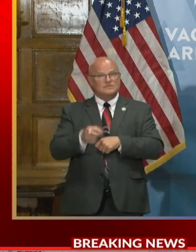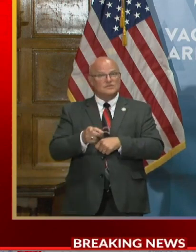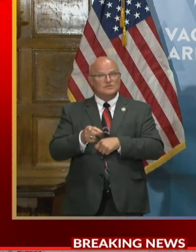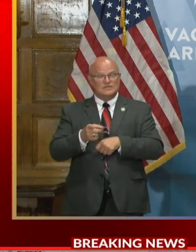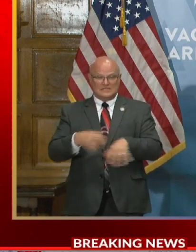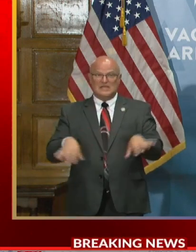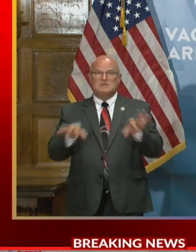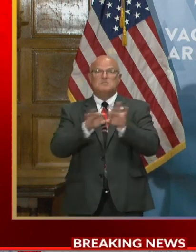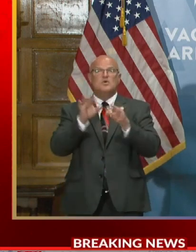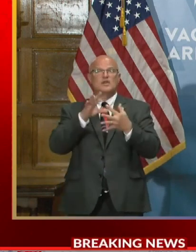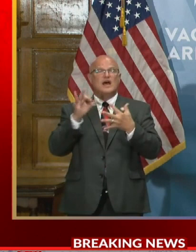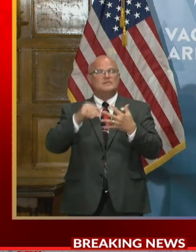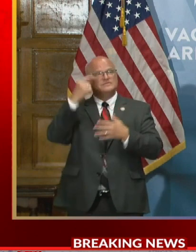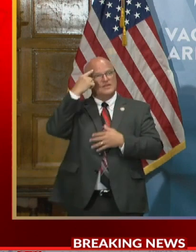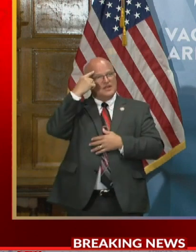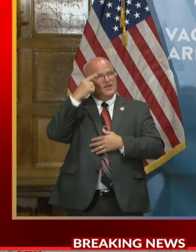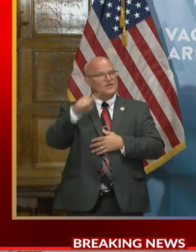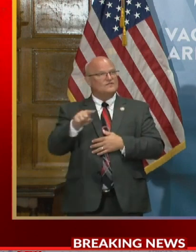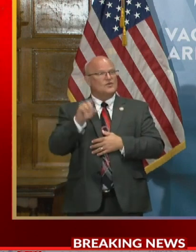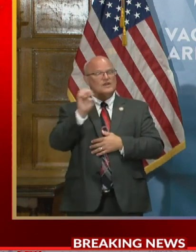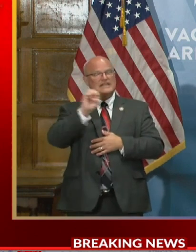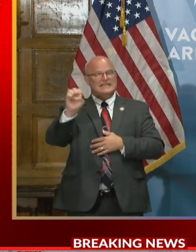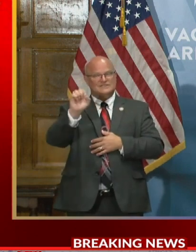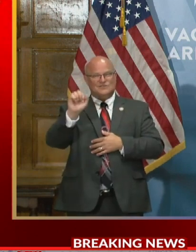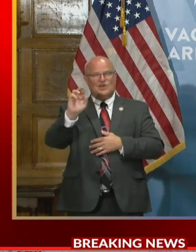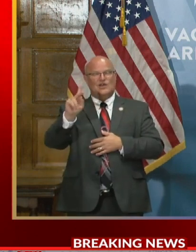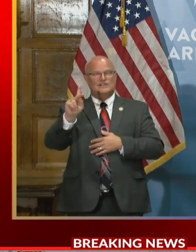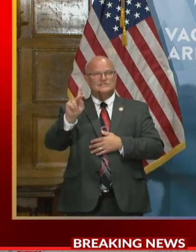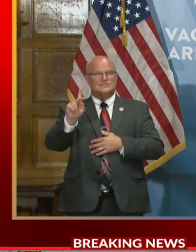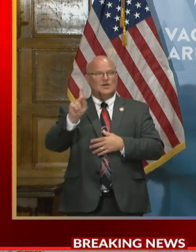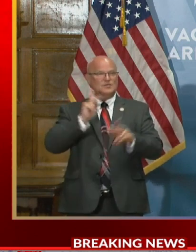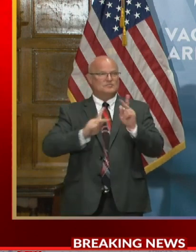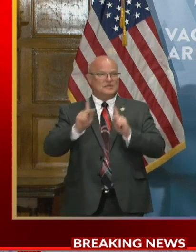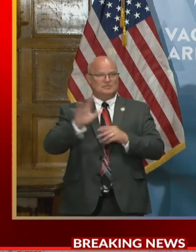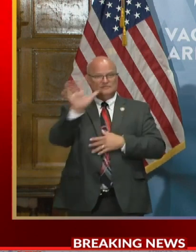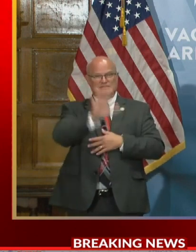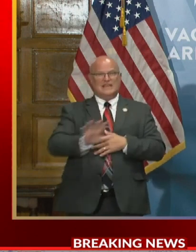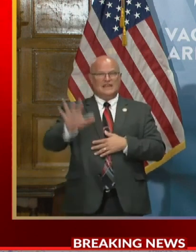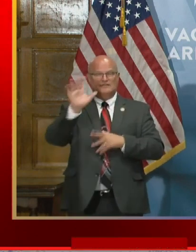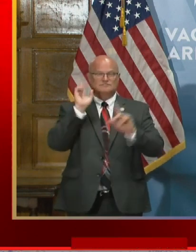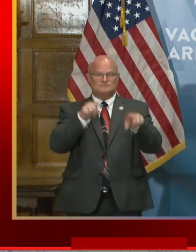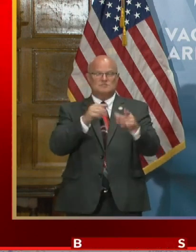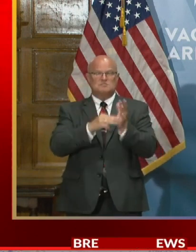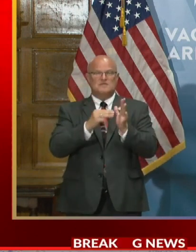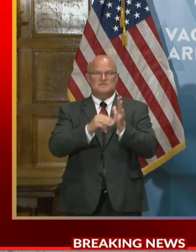an important option for Eastern Arkansas residents in that area.